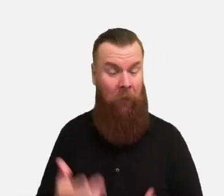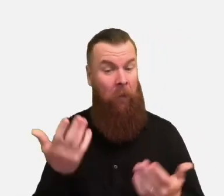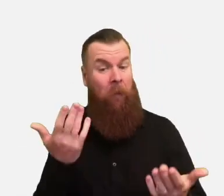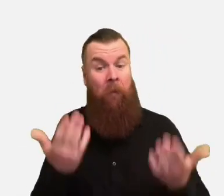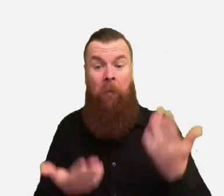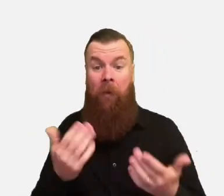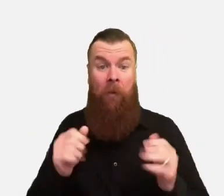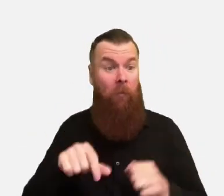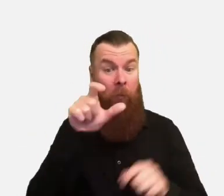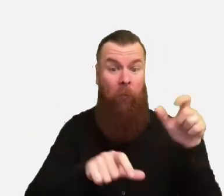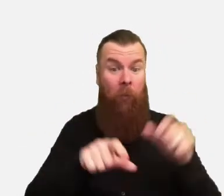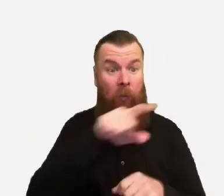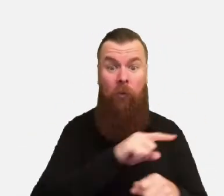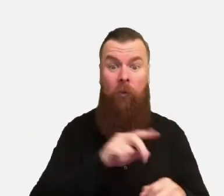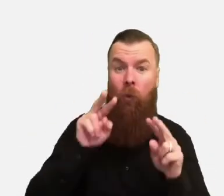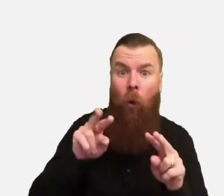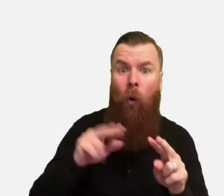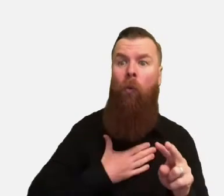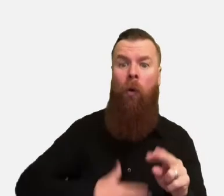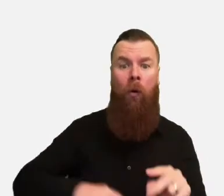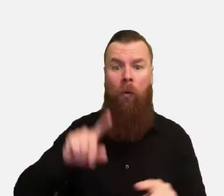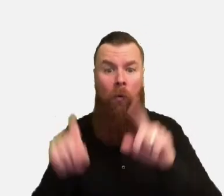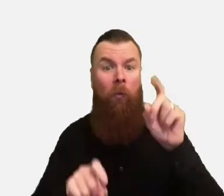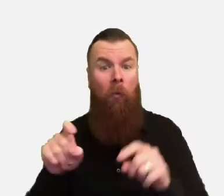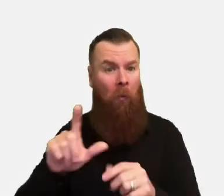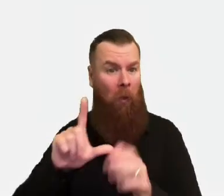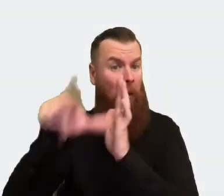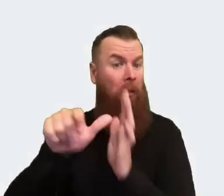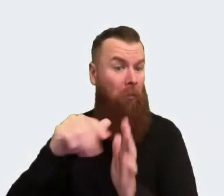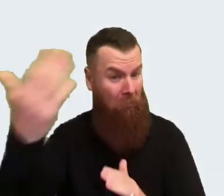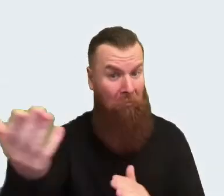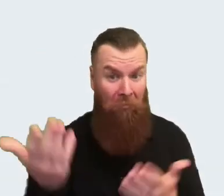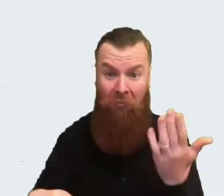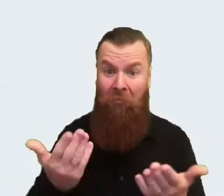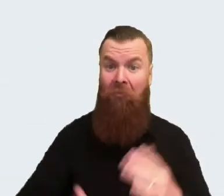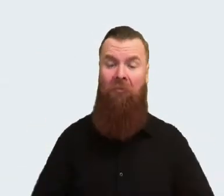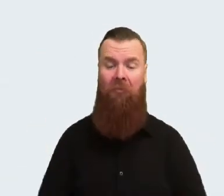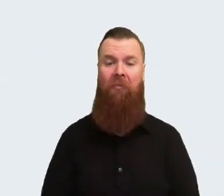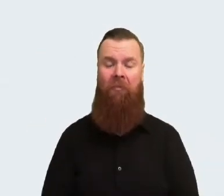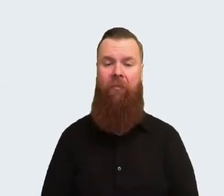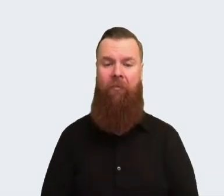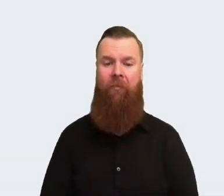to let everyone know, as a reminder, we will be accepting questions